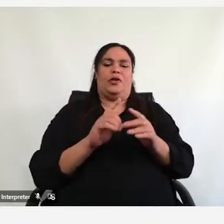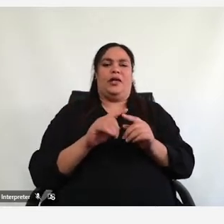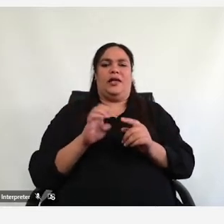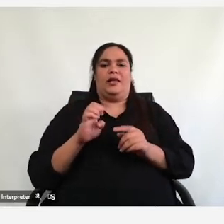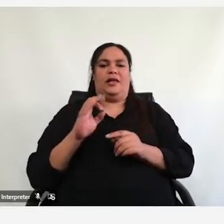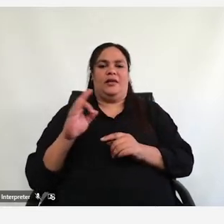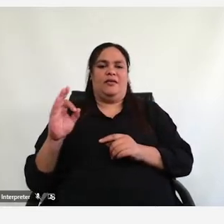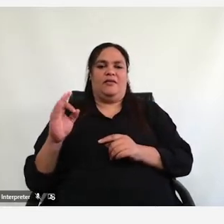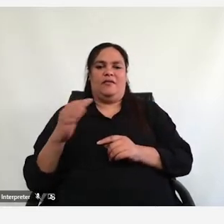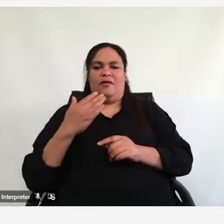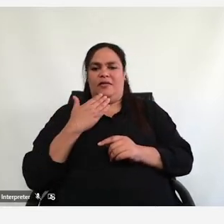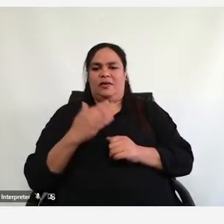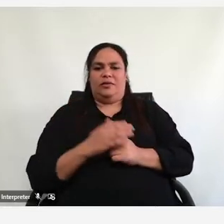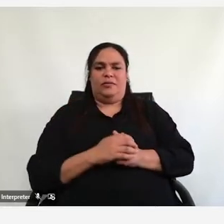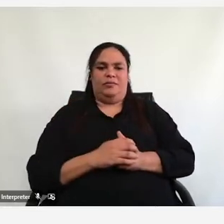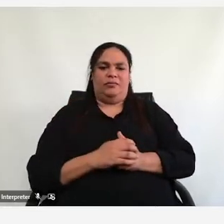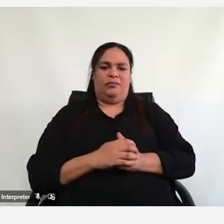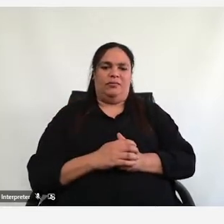EFF? Thank you.